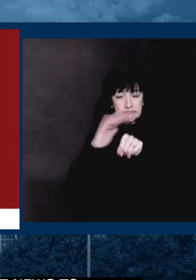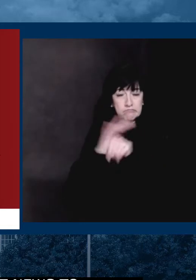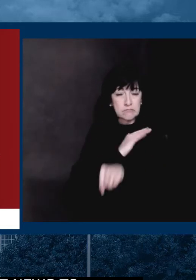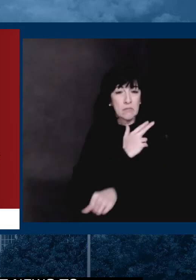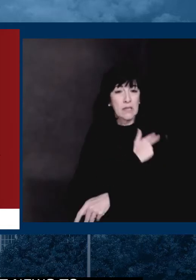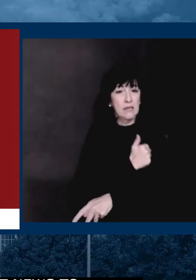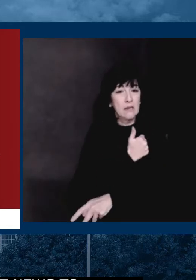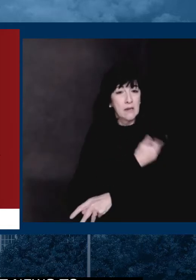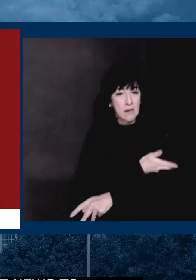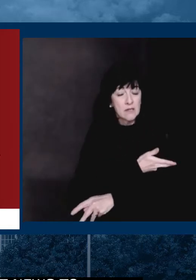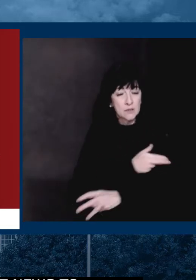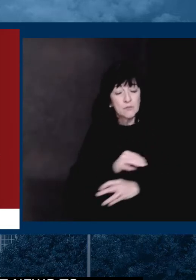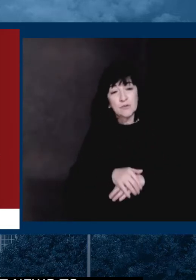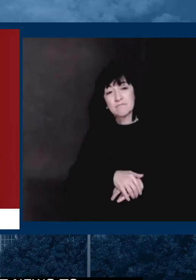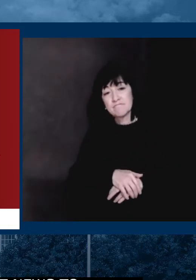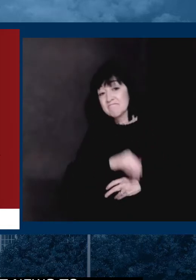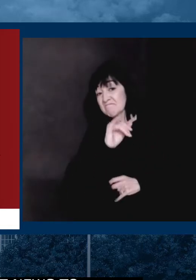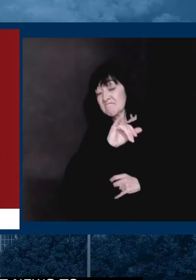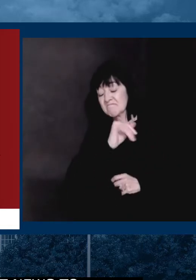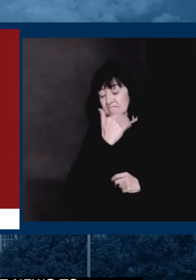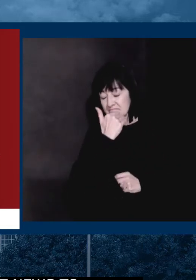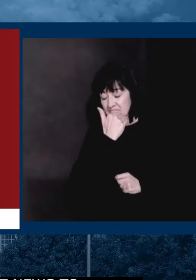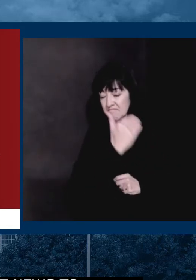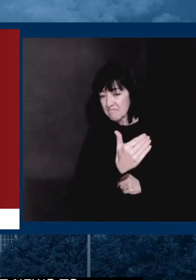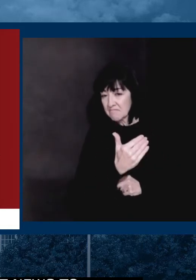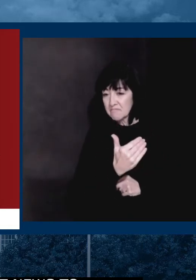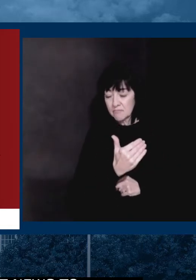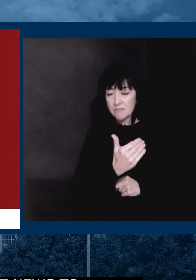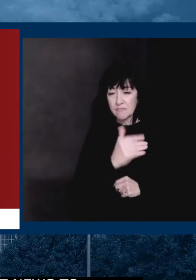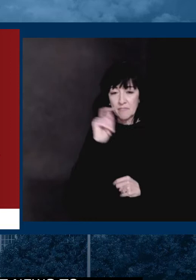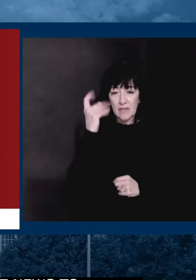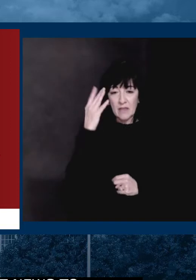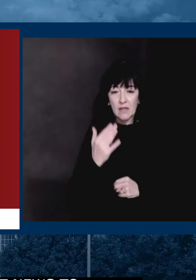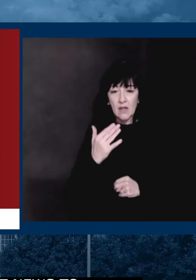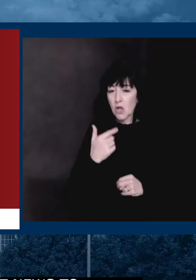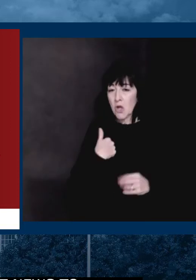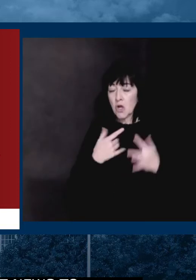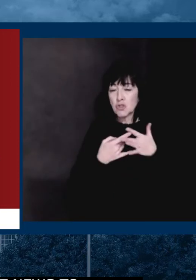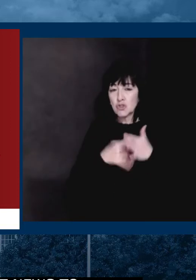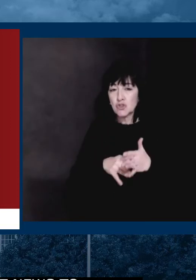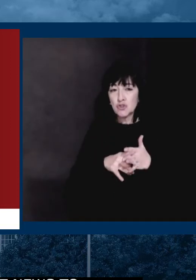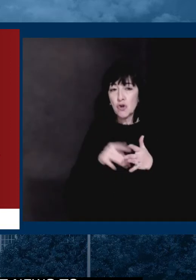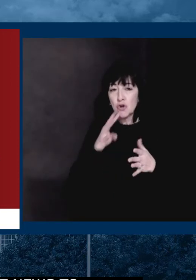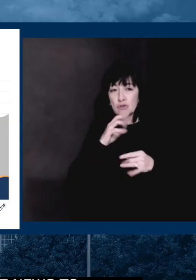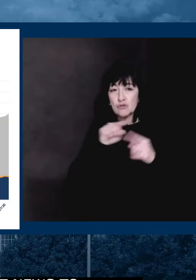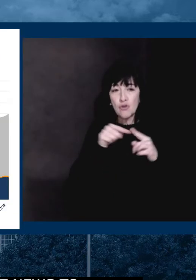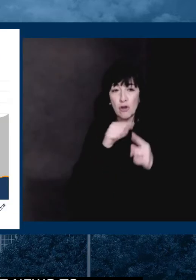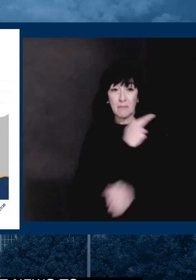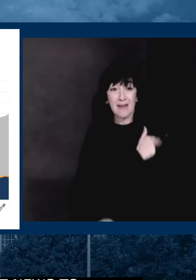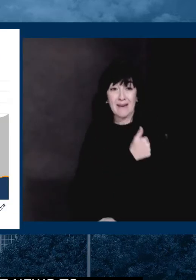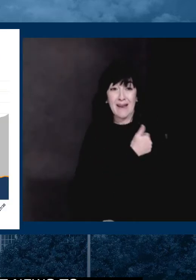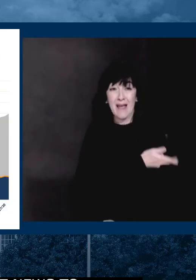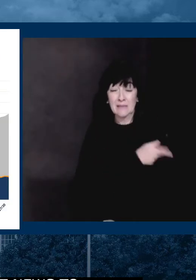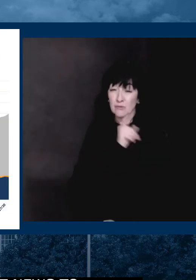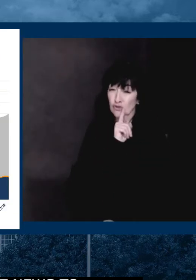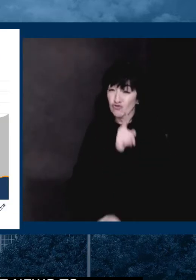No, so thank you, Governor, and absolutely. I'm going to start off at the hospital slide at first. So Really since April, we've been working with